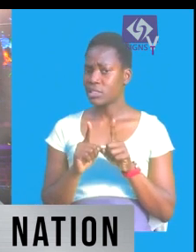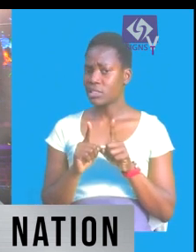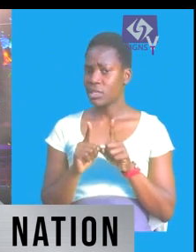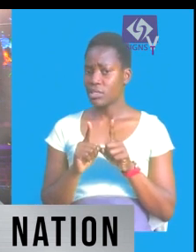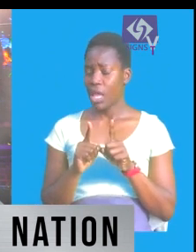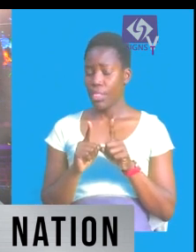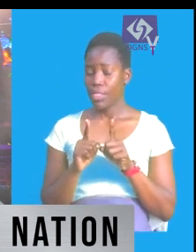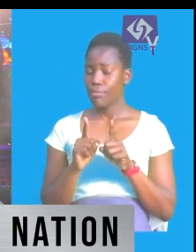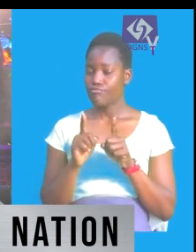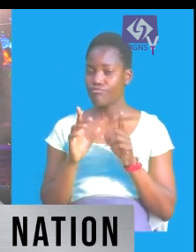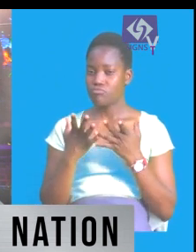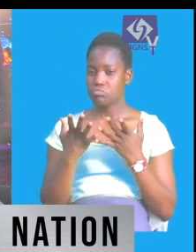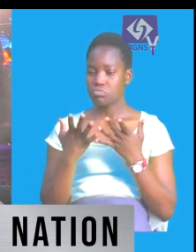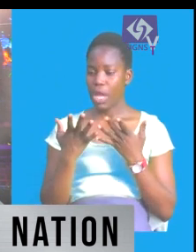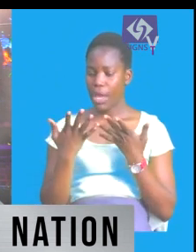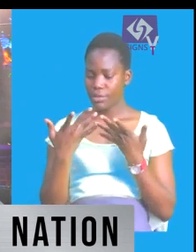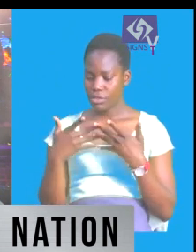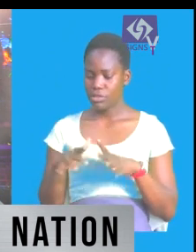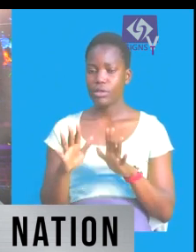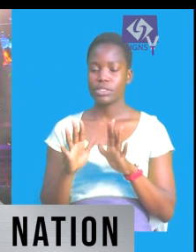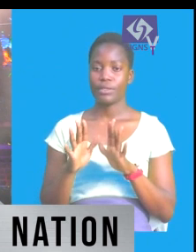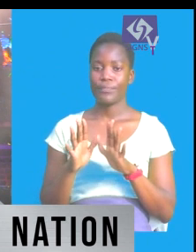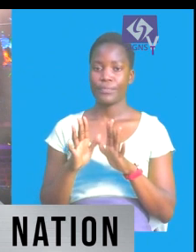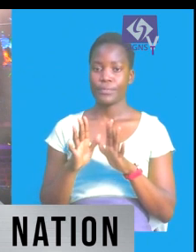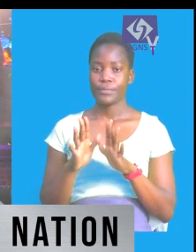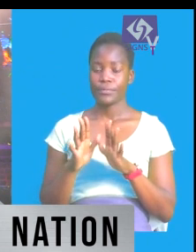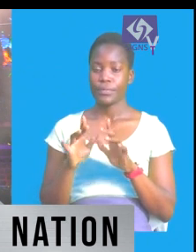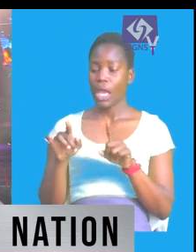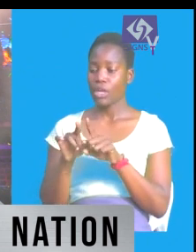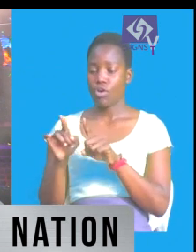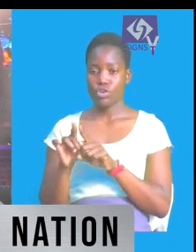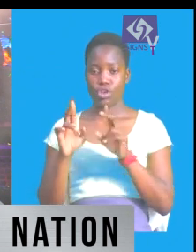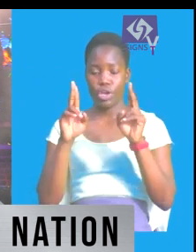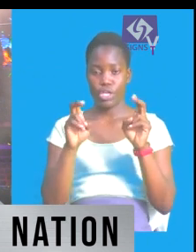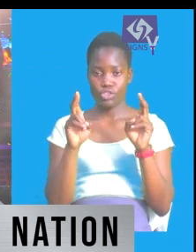ikazima too. You know, then about the issue at